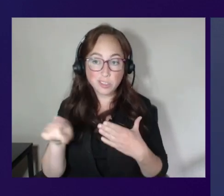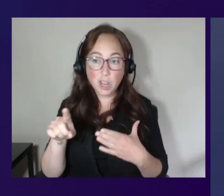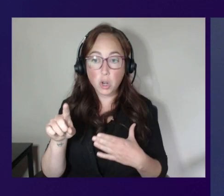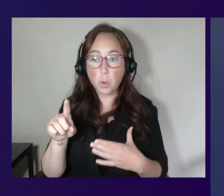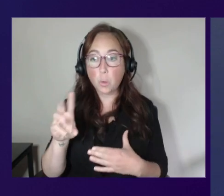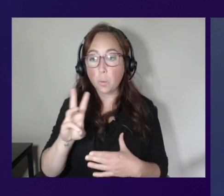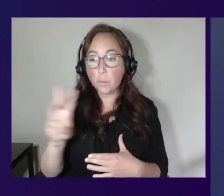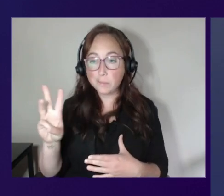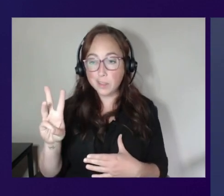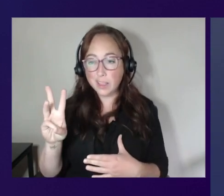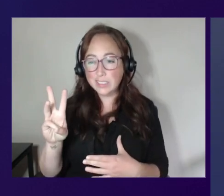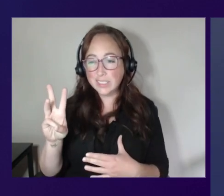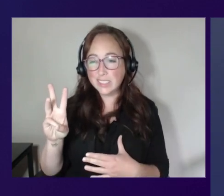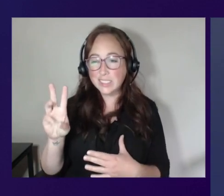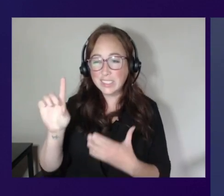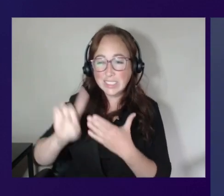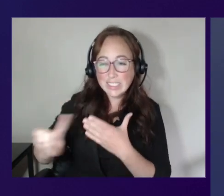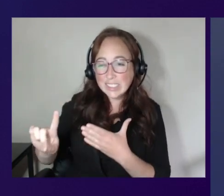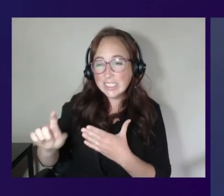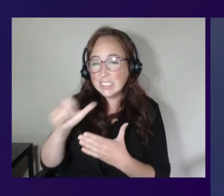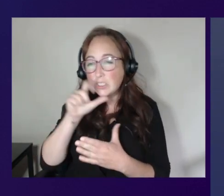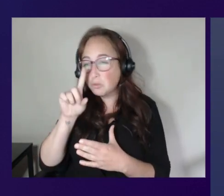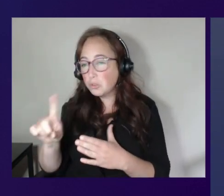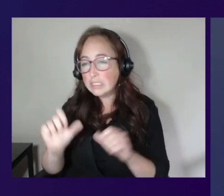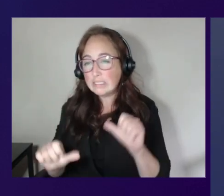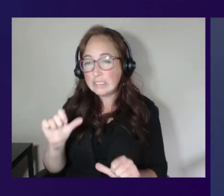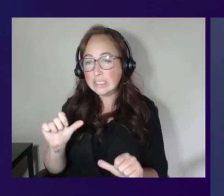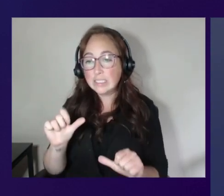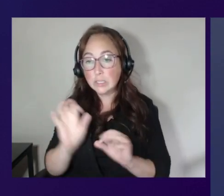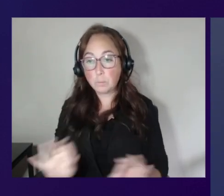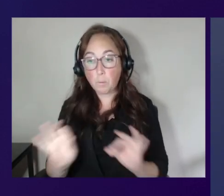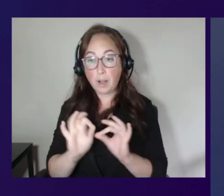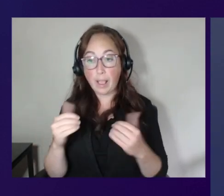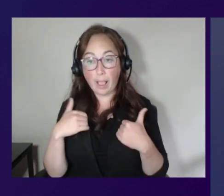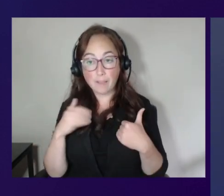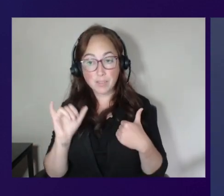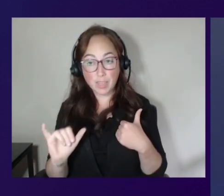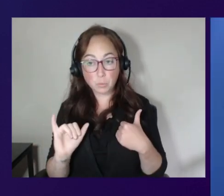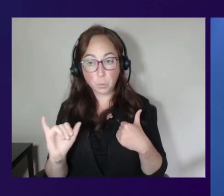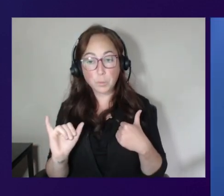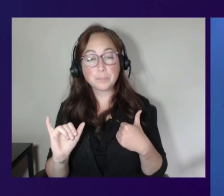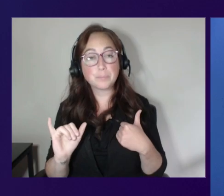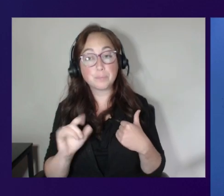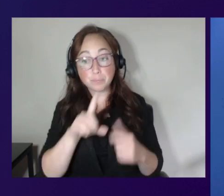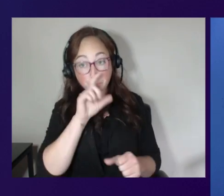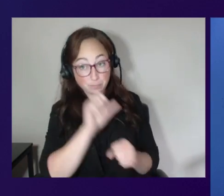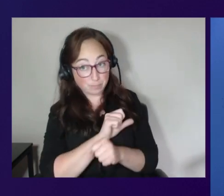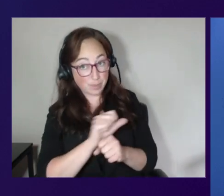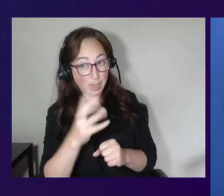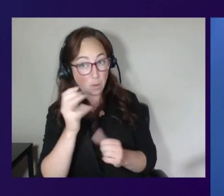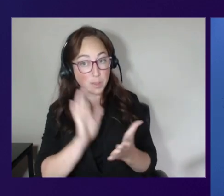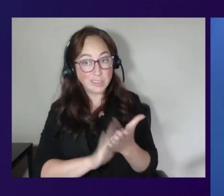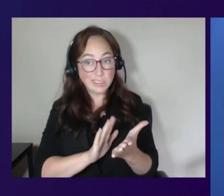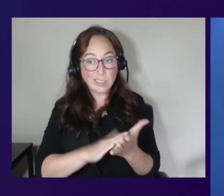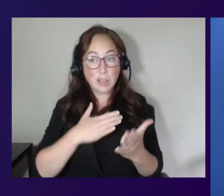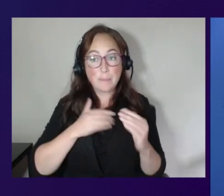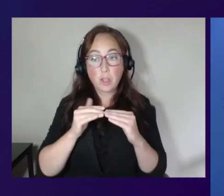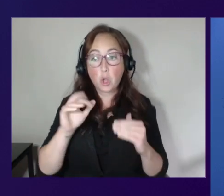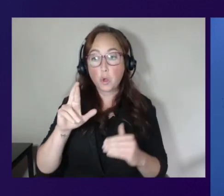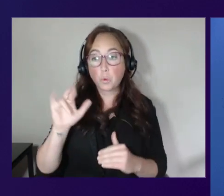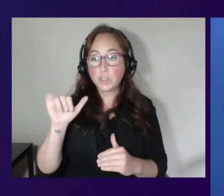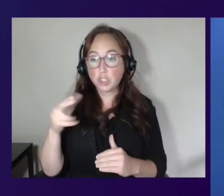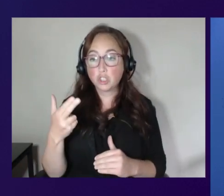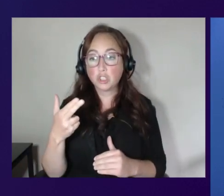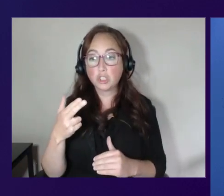sure about it. It's valuable to have that. Absolutely, absolutely. And actually, I want to give a quick shout out. My colleague Rich Burkett will be going into way